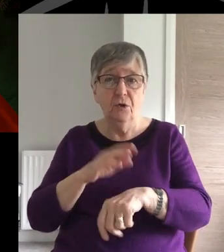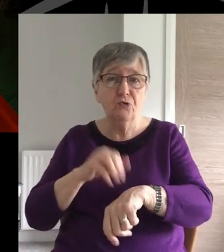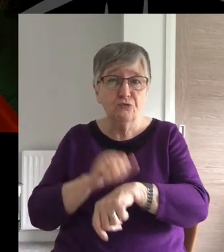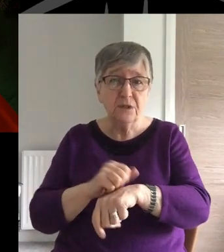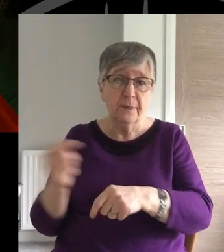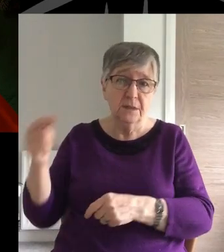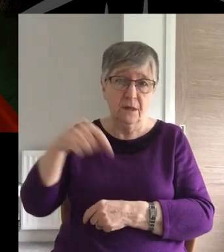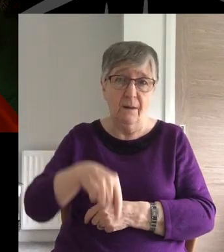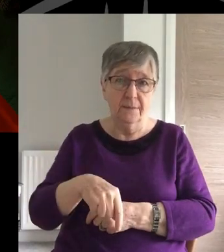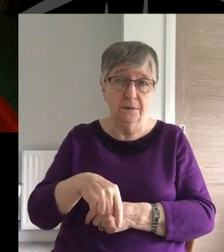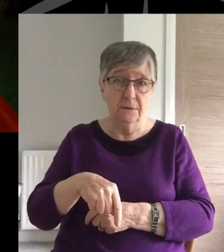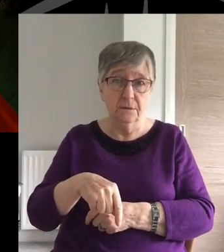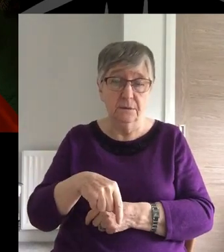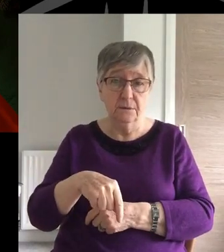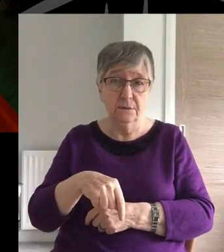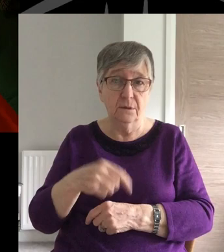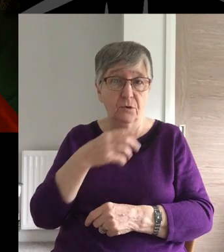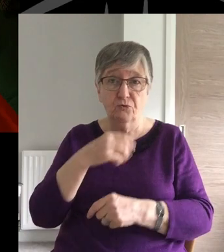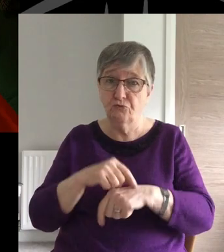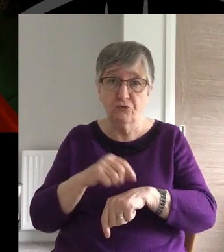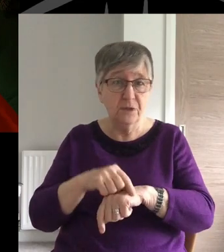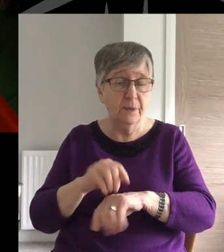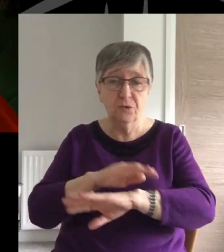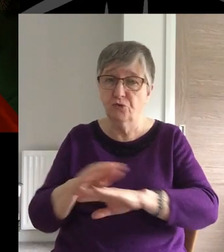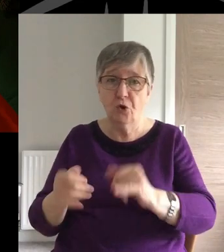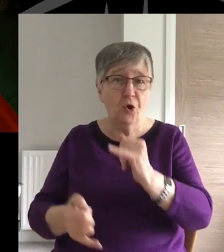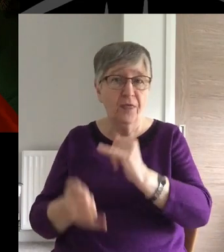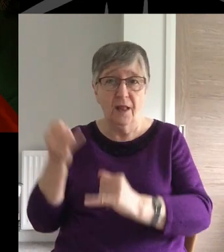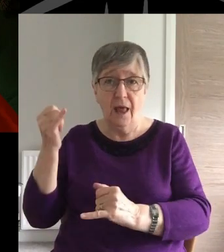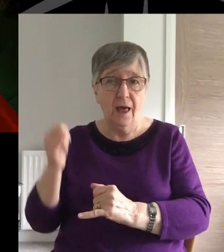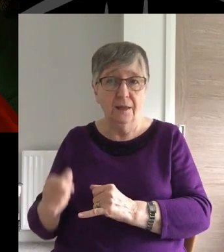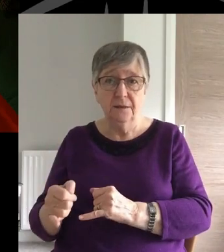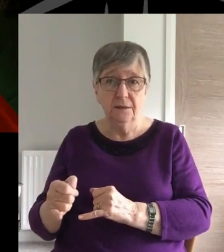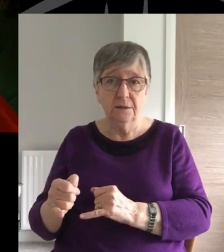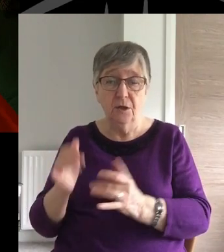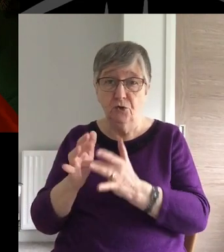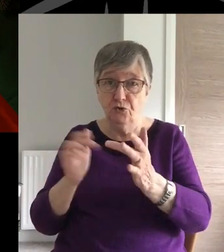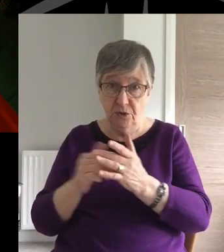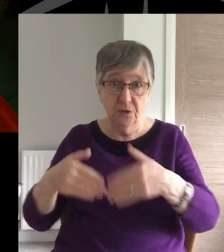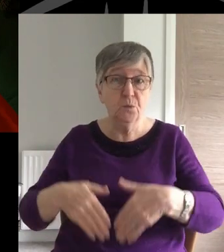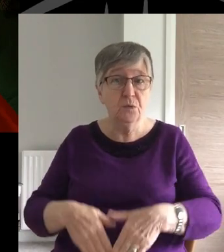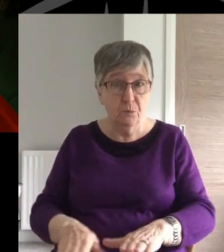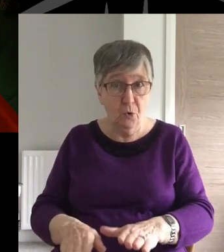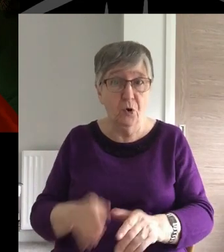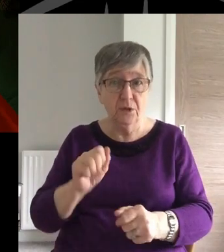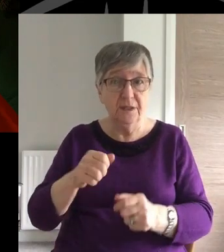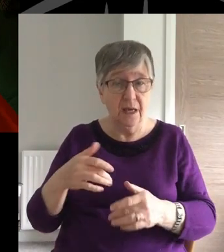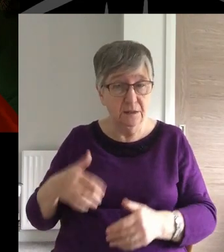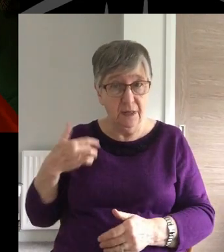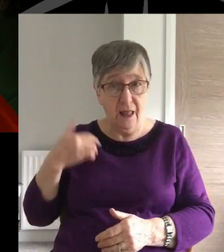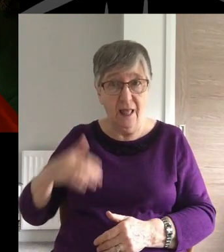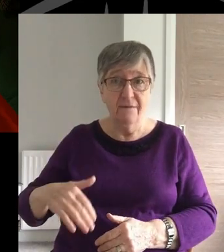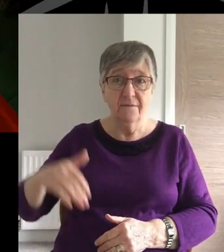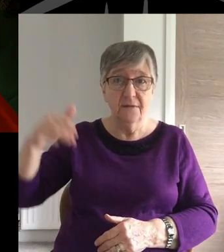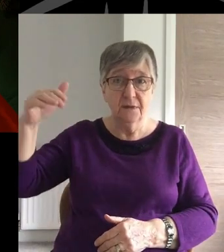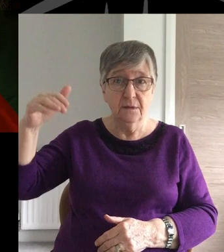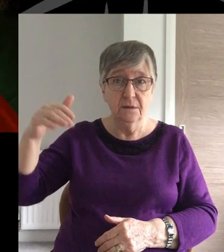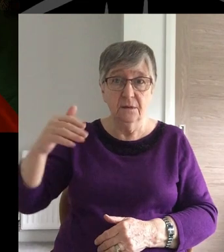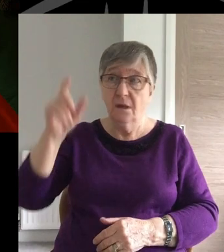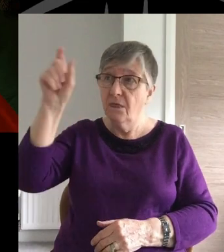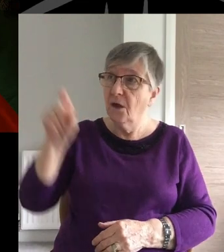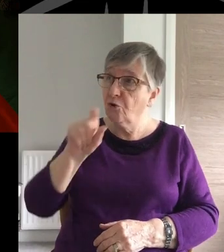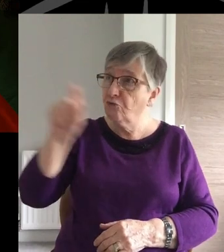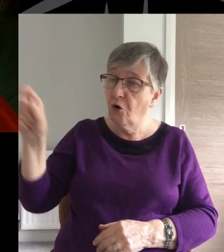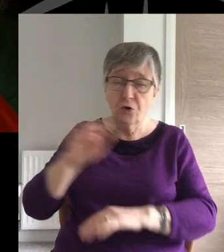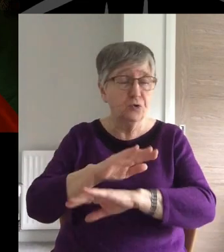comes. But then Christmas is not the end, for not only was Jesus born, he lived. And the cross where